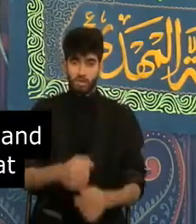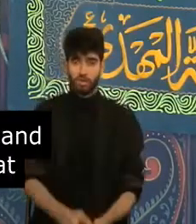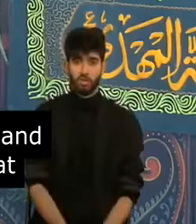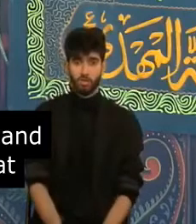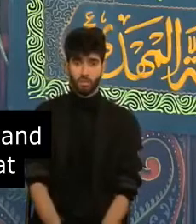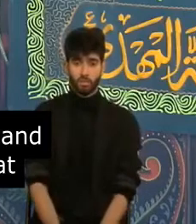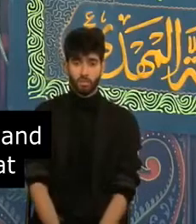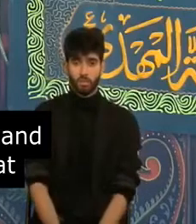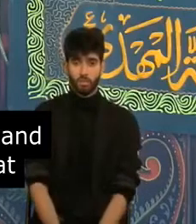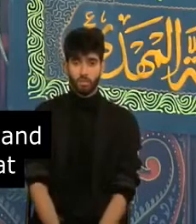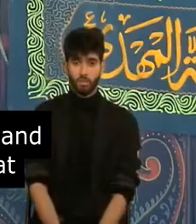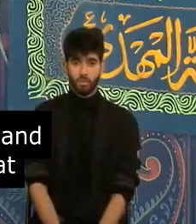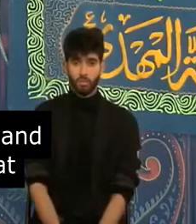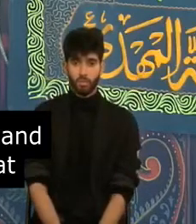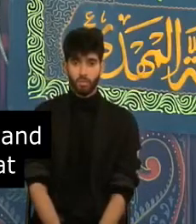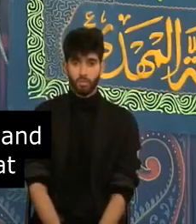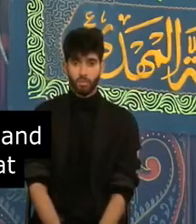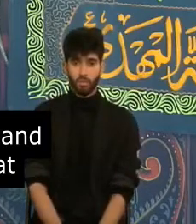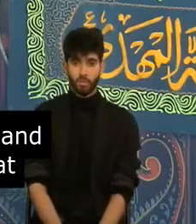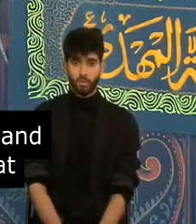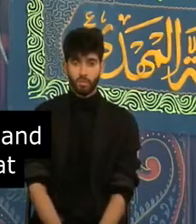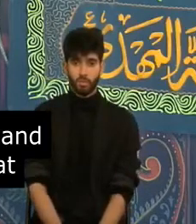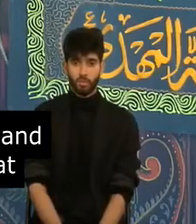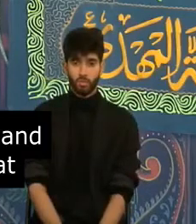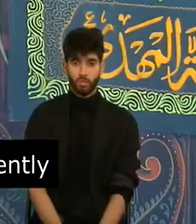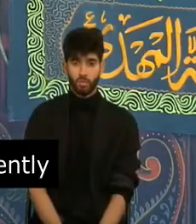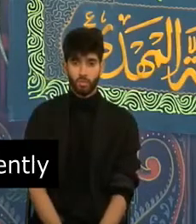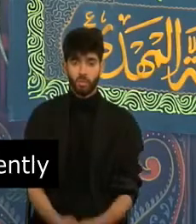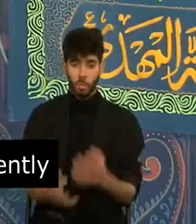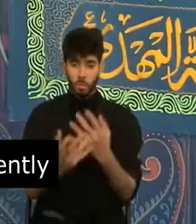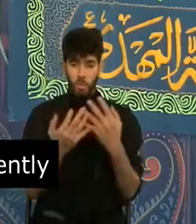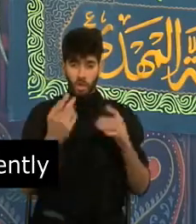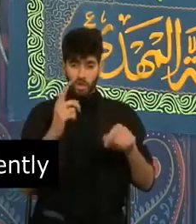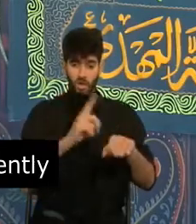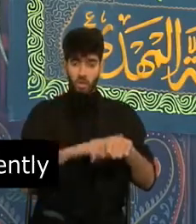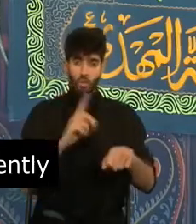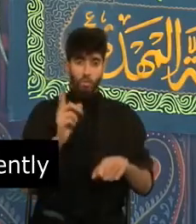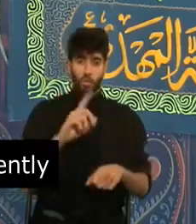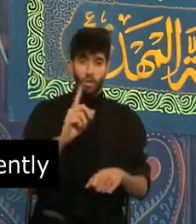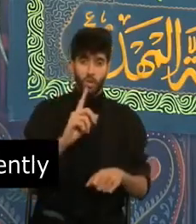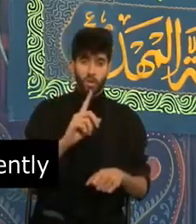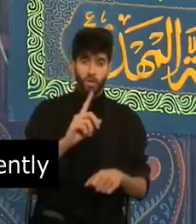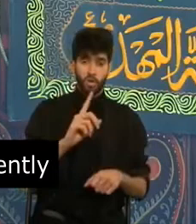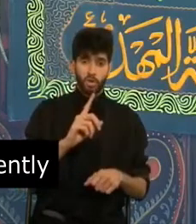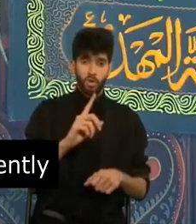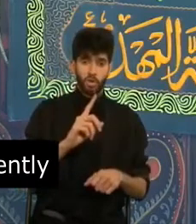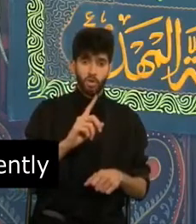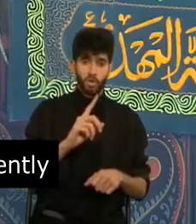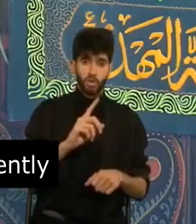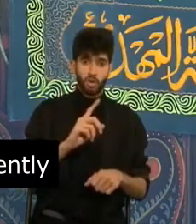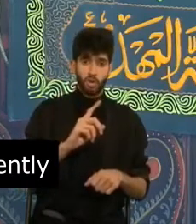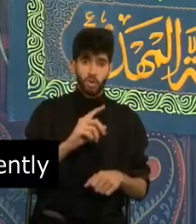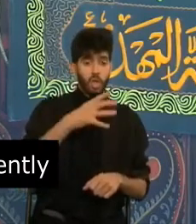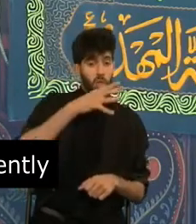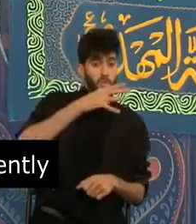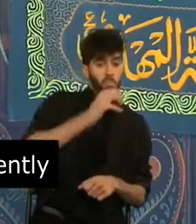Where it is the husband or the male partner that is physically